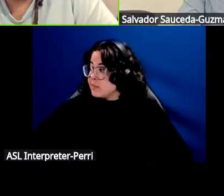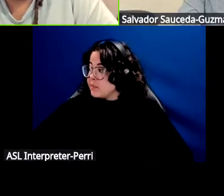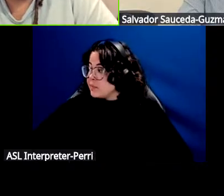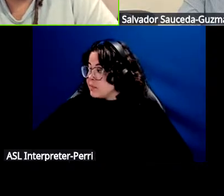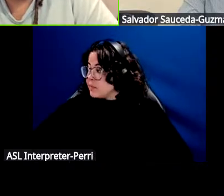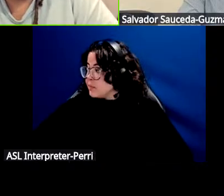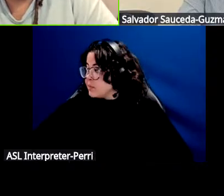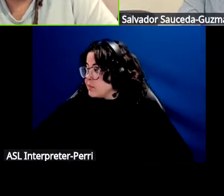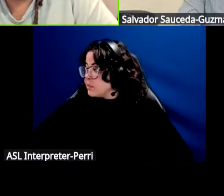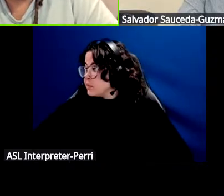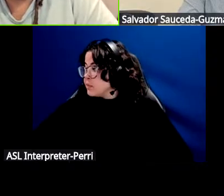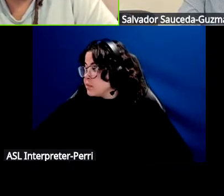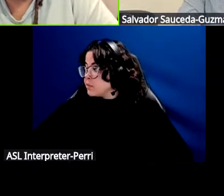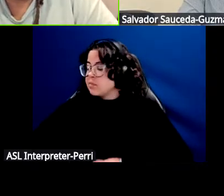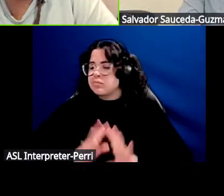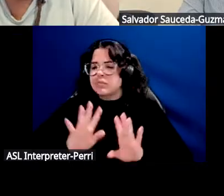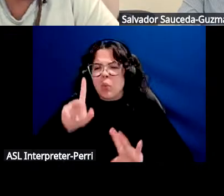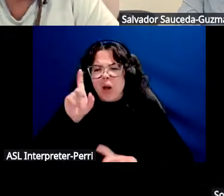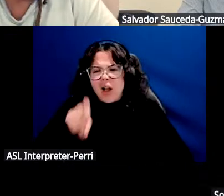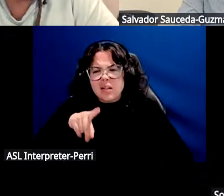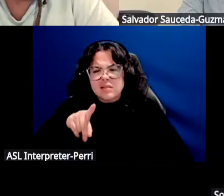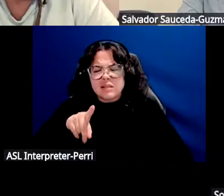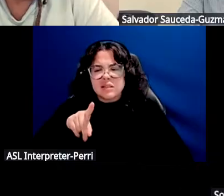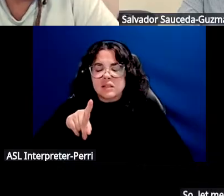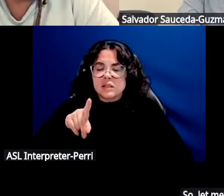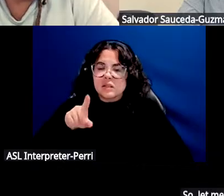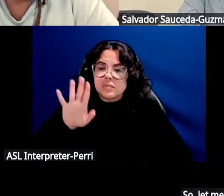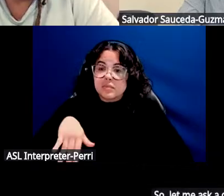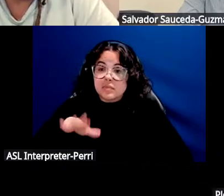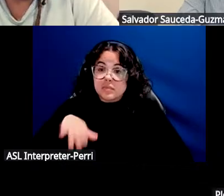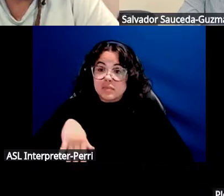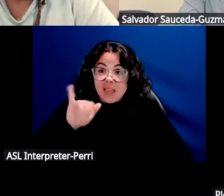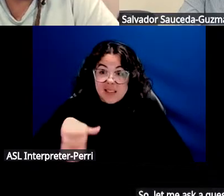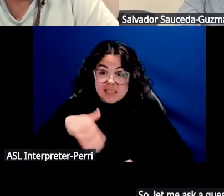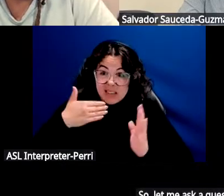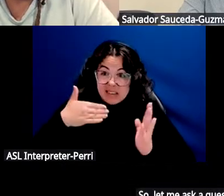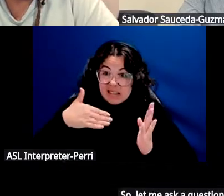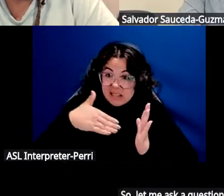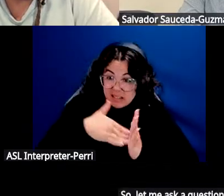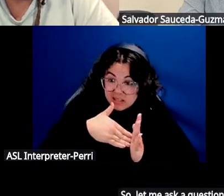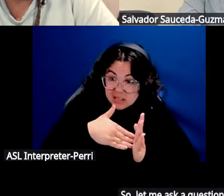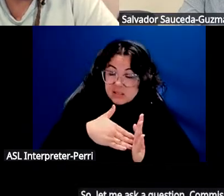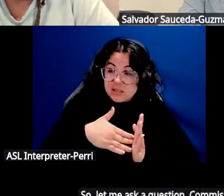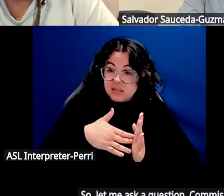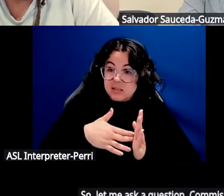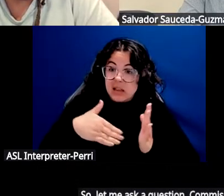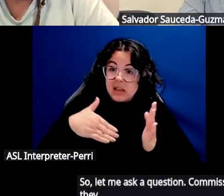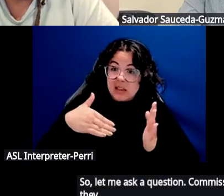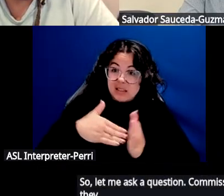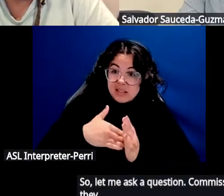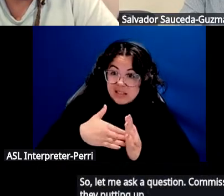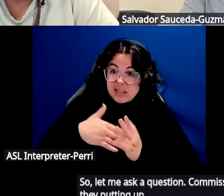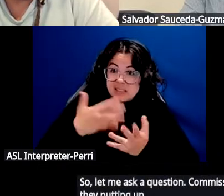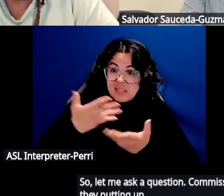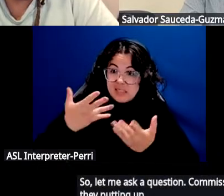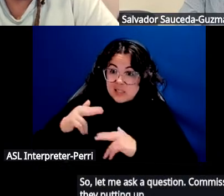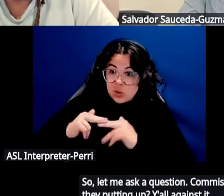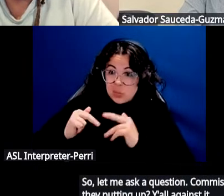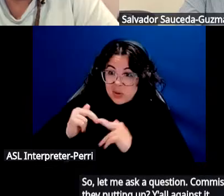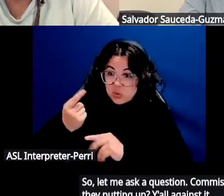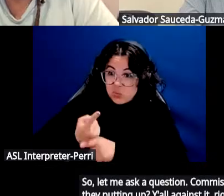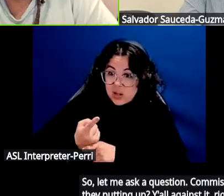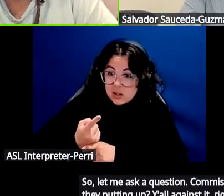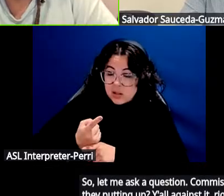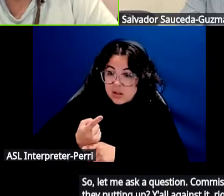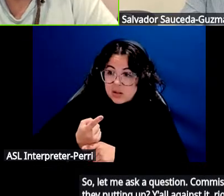So, So let me ask a question. Commissioner, is that's against the industrial stuff they putting up? Y'all are against it, right? Or